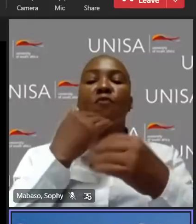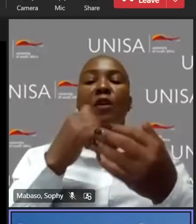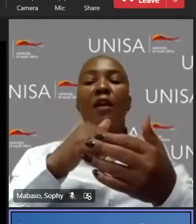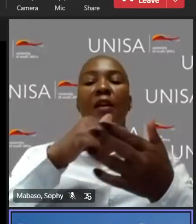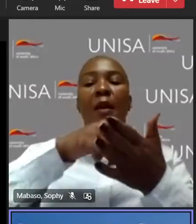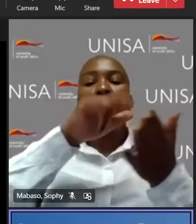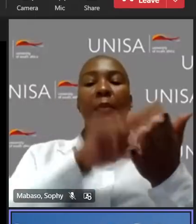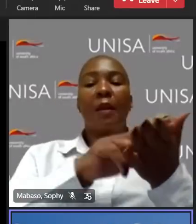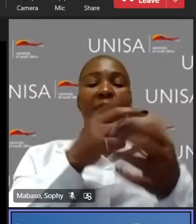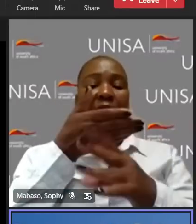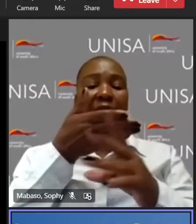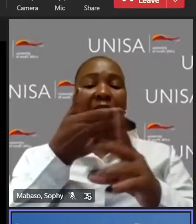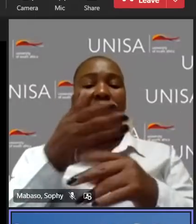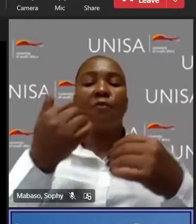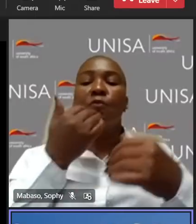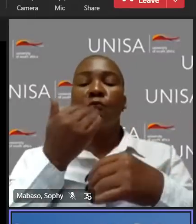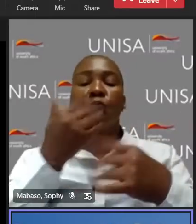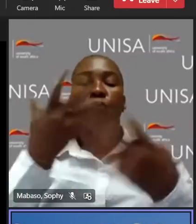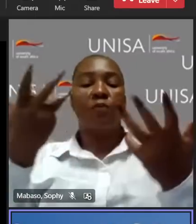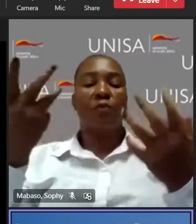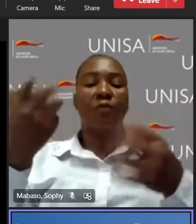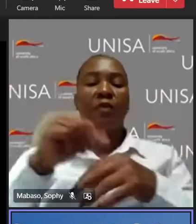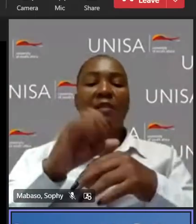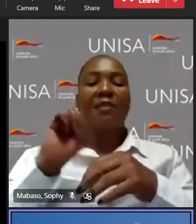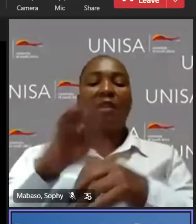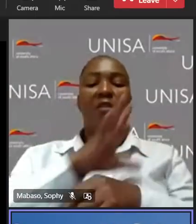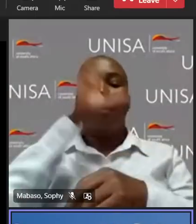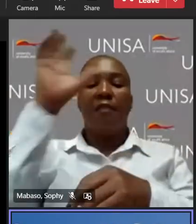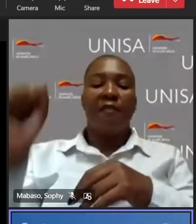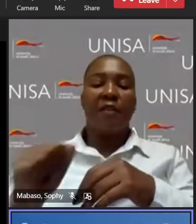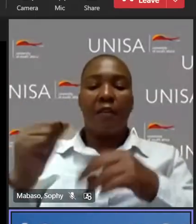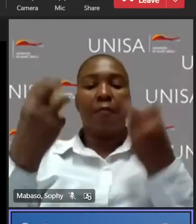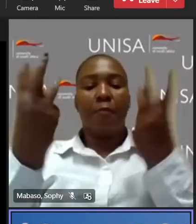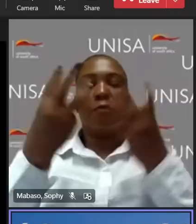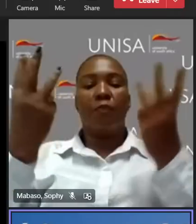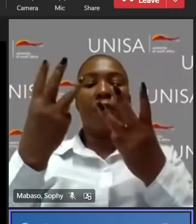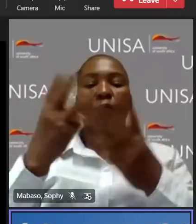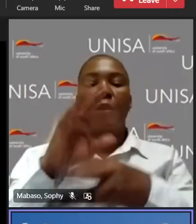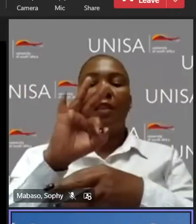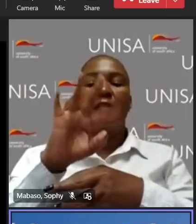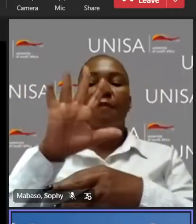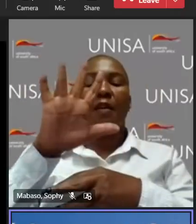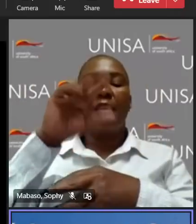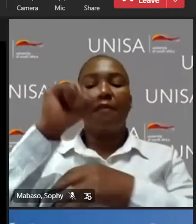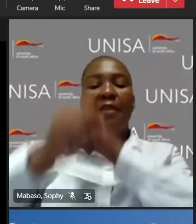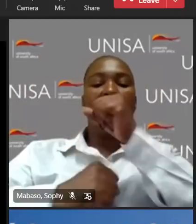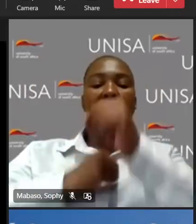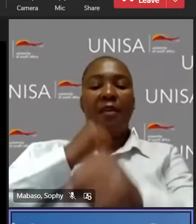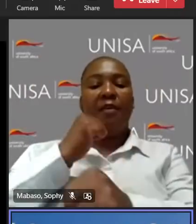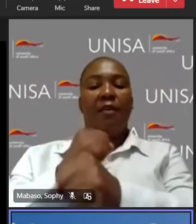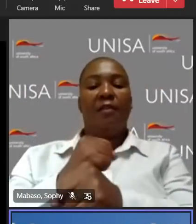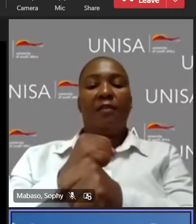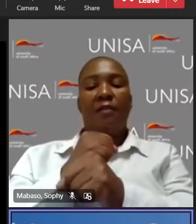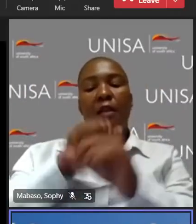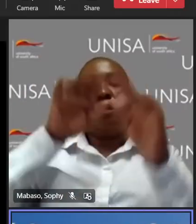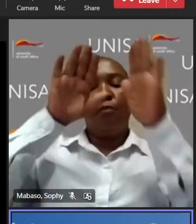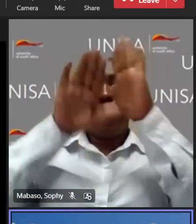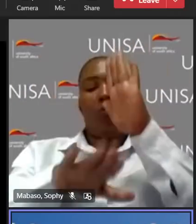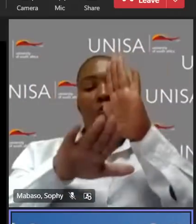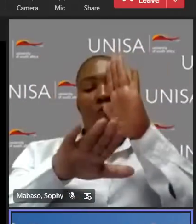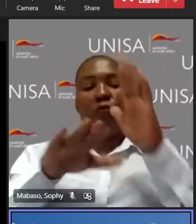on the bursary? It's South African citizens who are 35 years old and